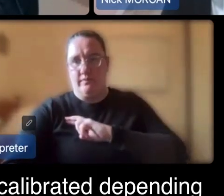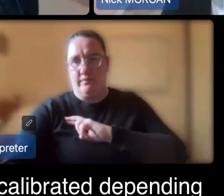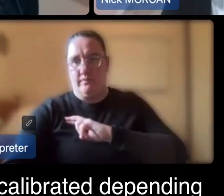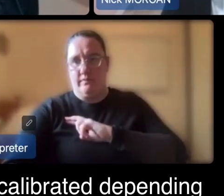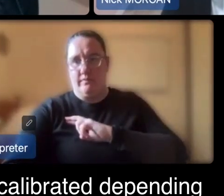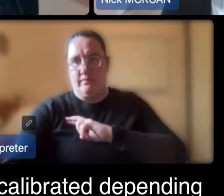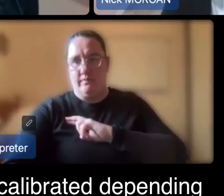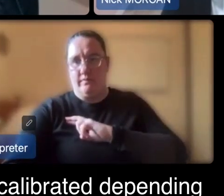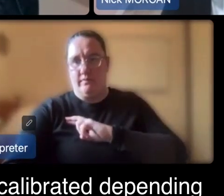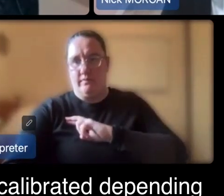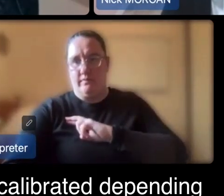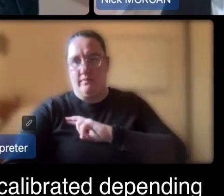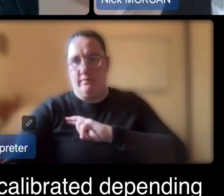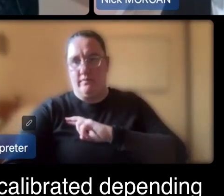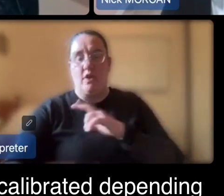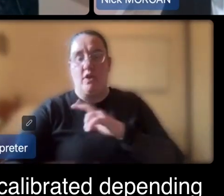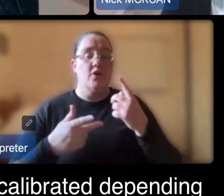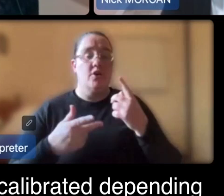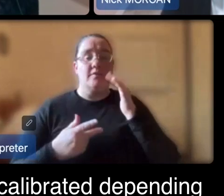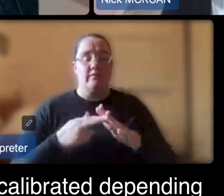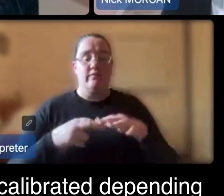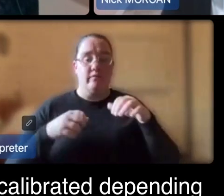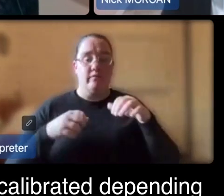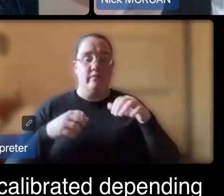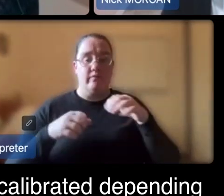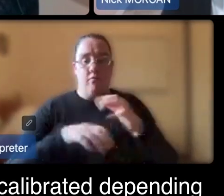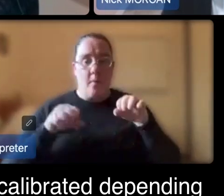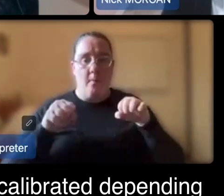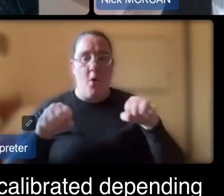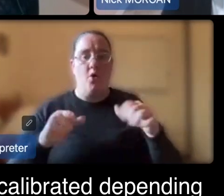mowing or personal care will be